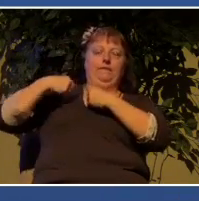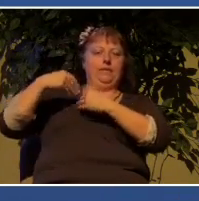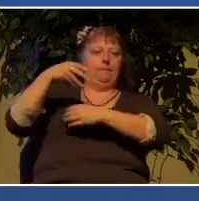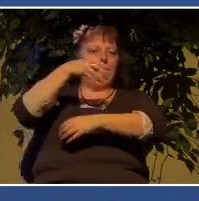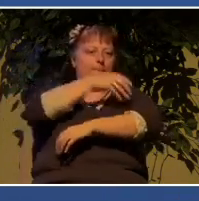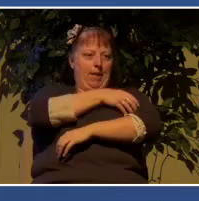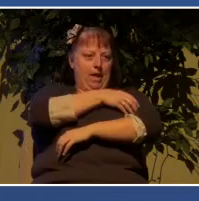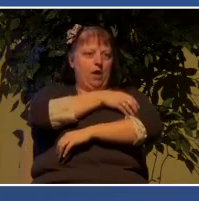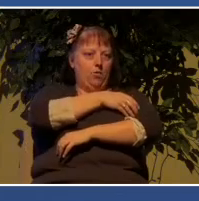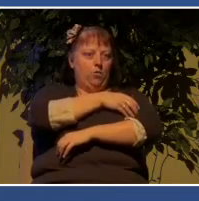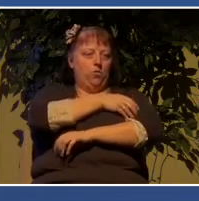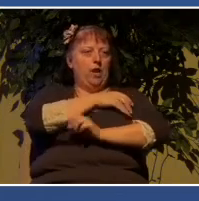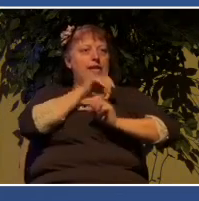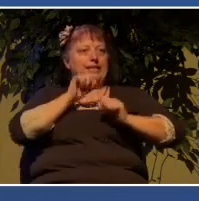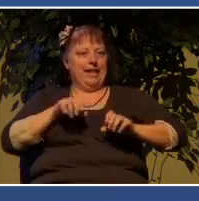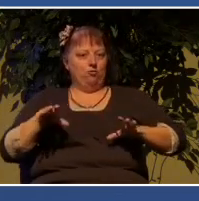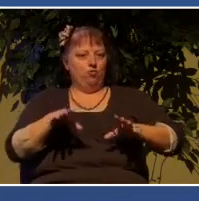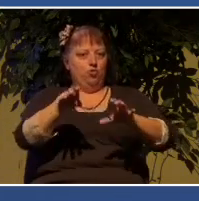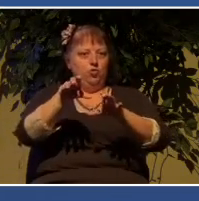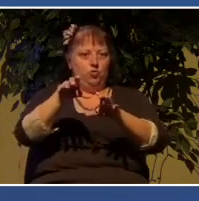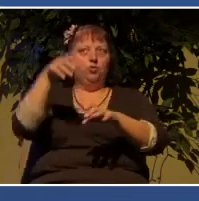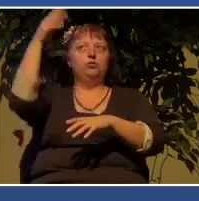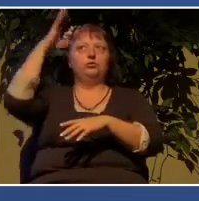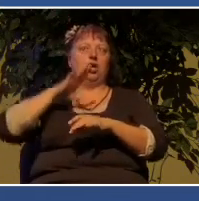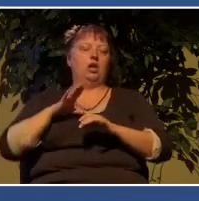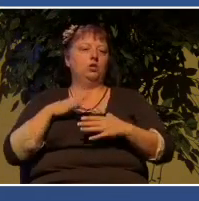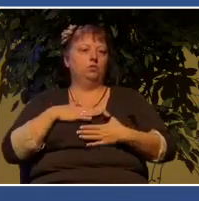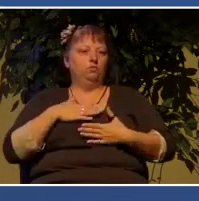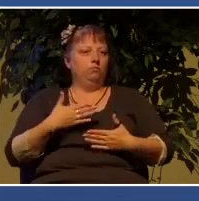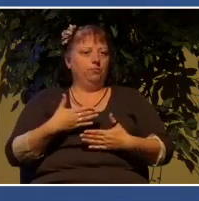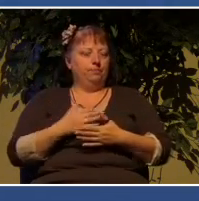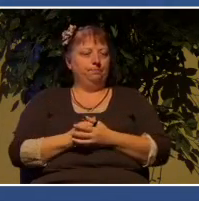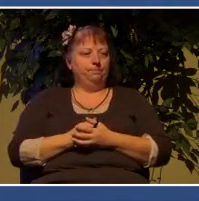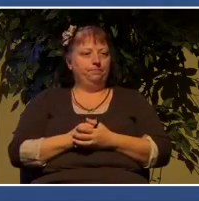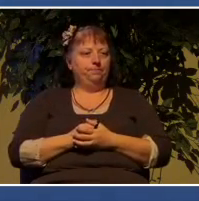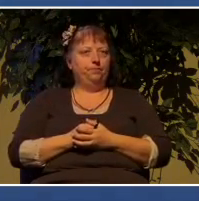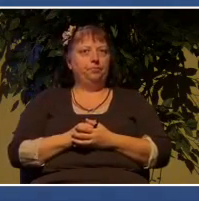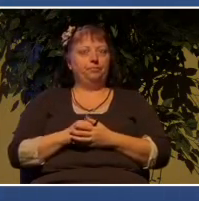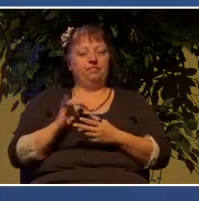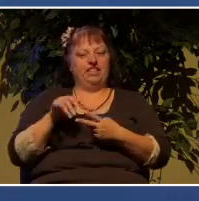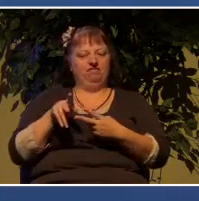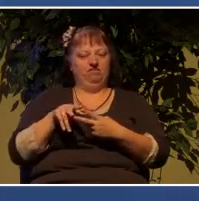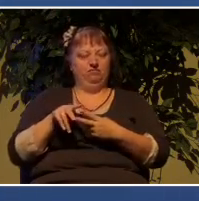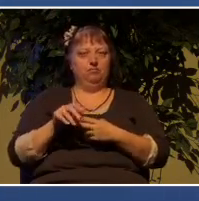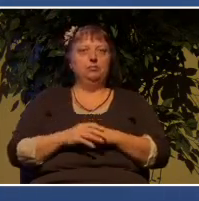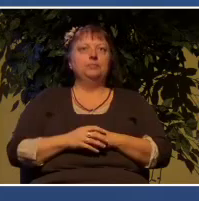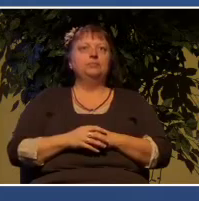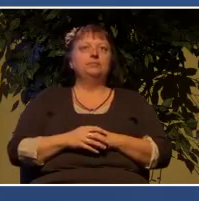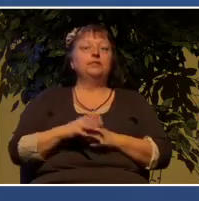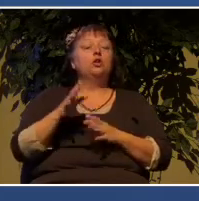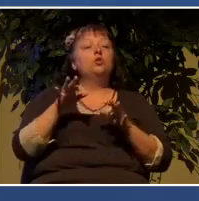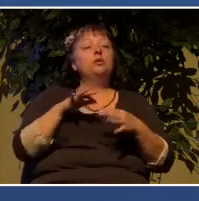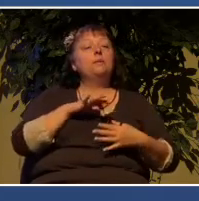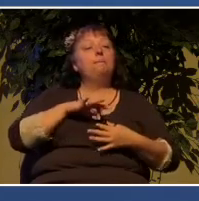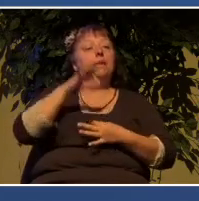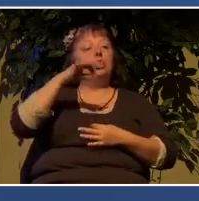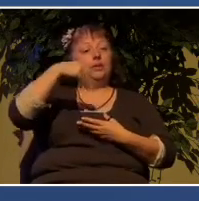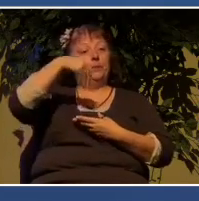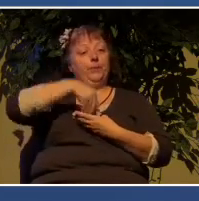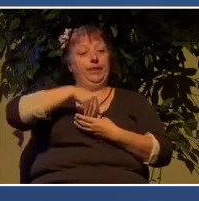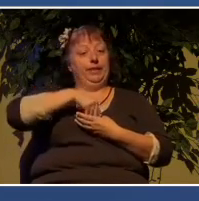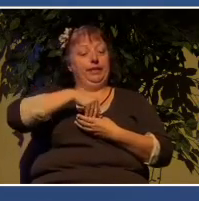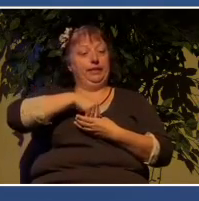to do the will of God. And so the spirit within changes us from